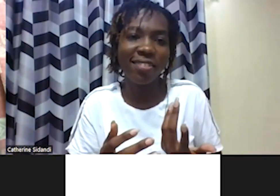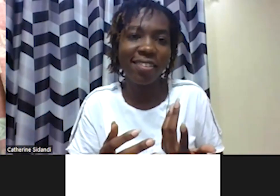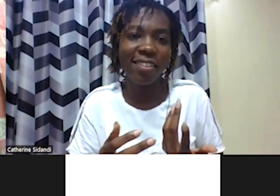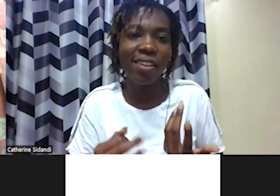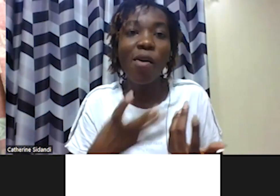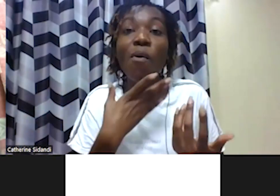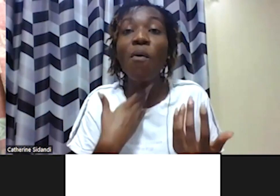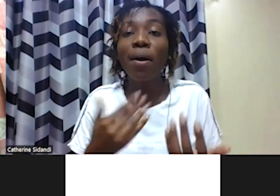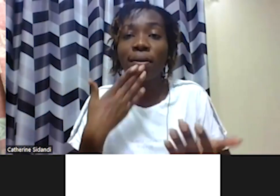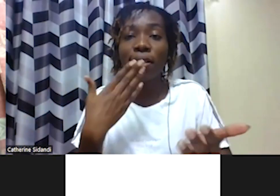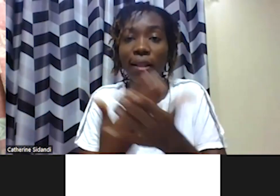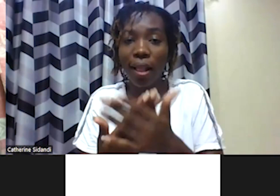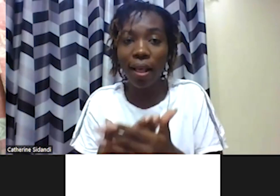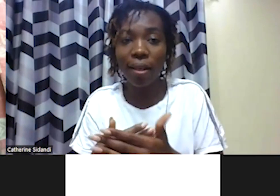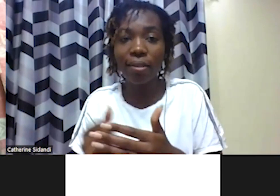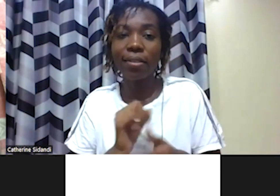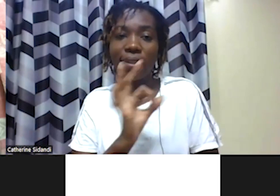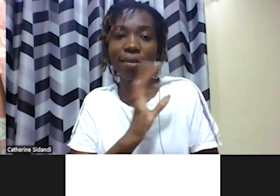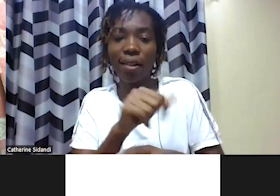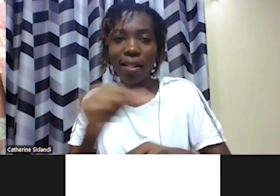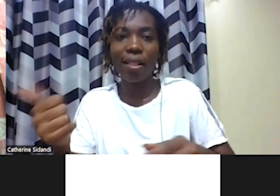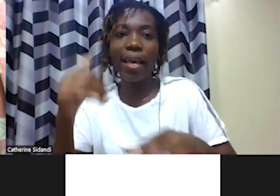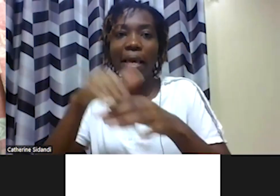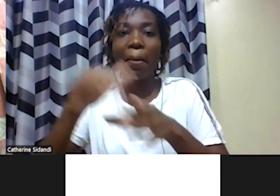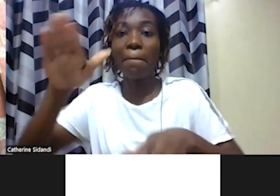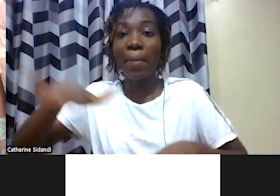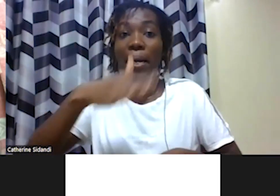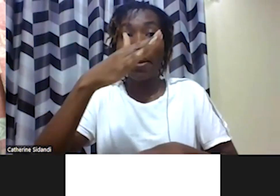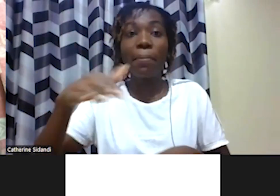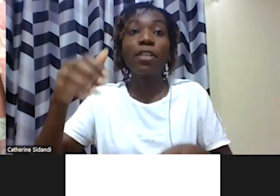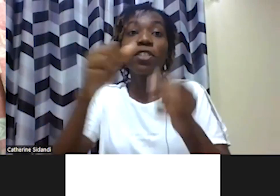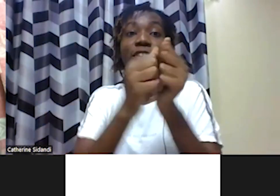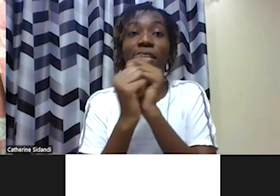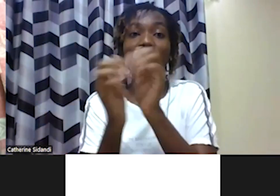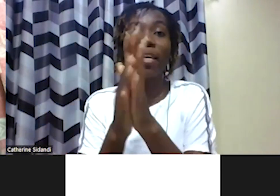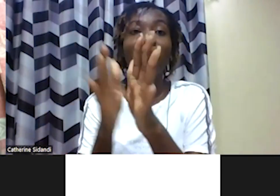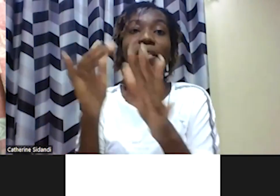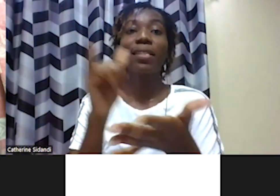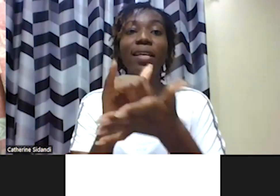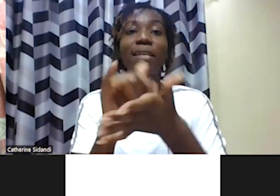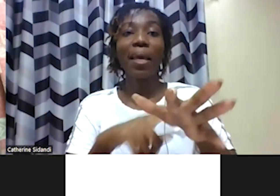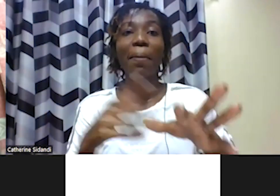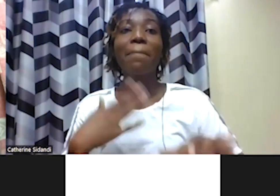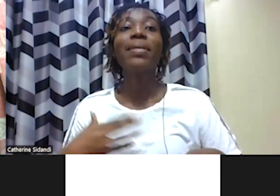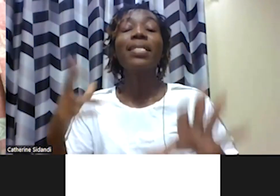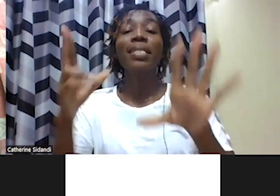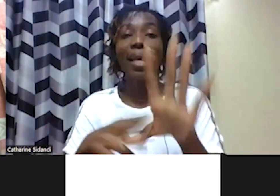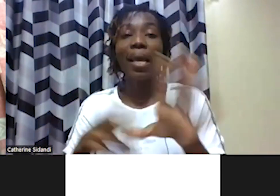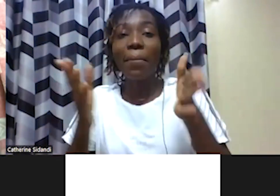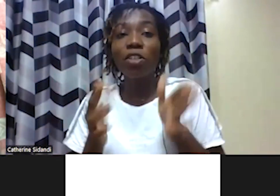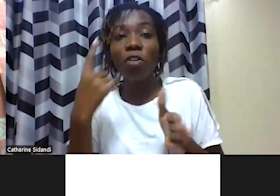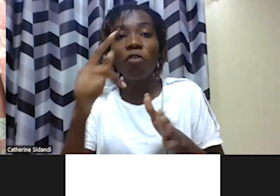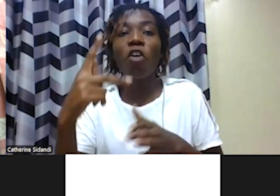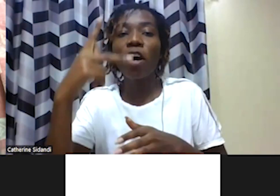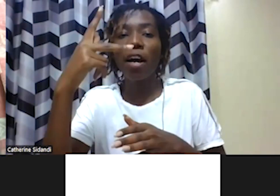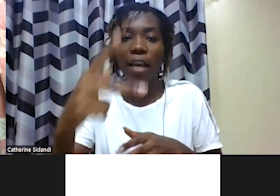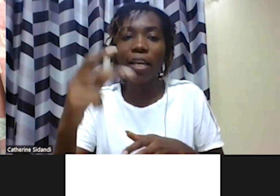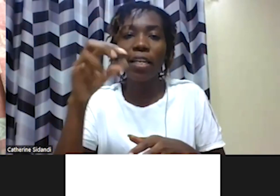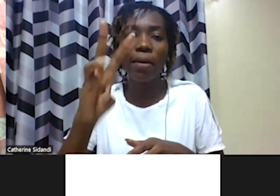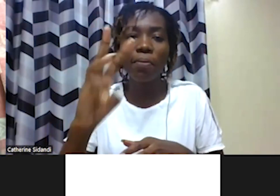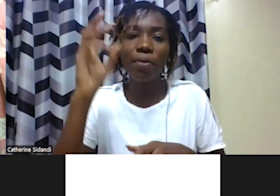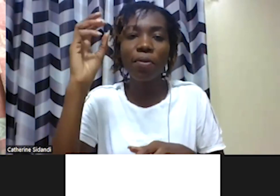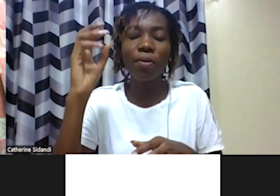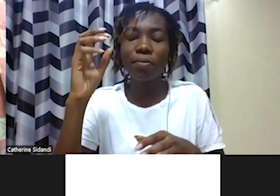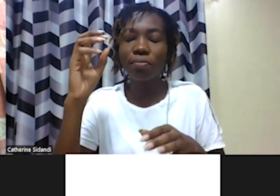to thank my colleagues. We were in parliament together. And by that time, I was the chairperson of the Kenya Women Parliamentary